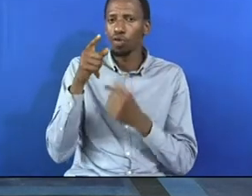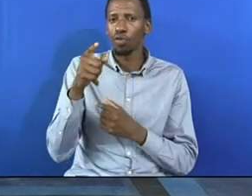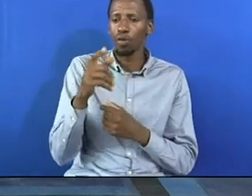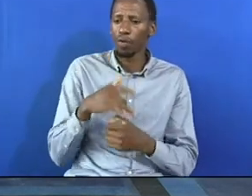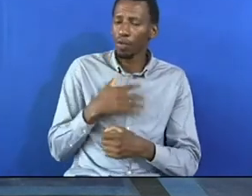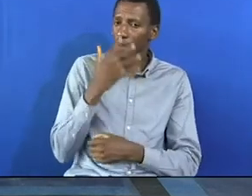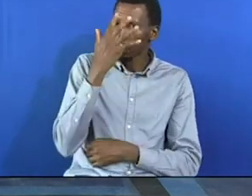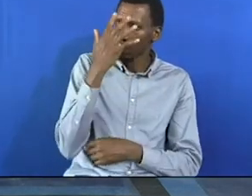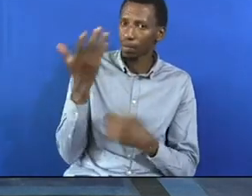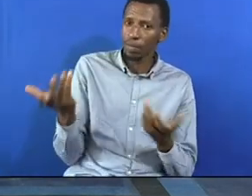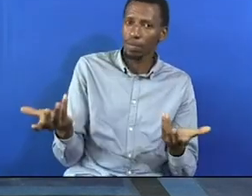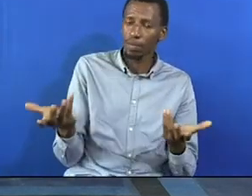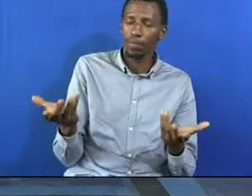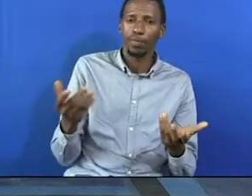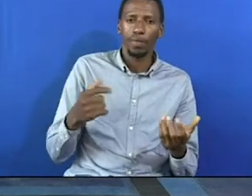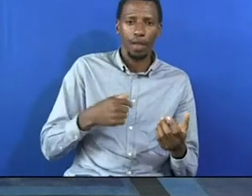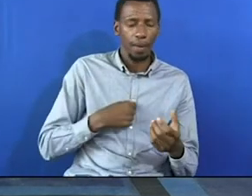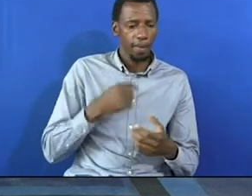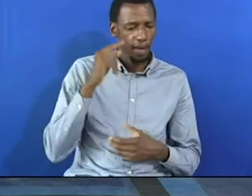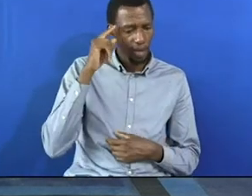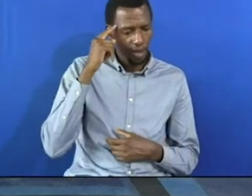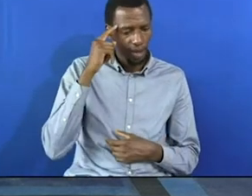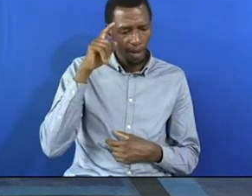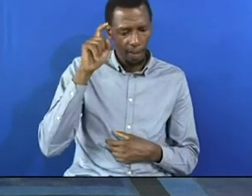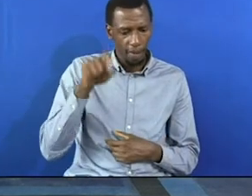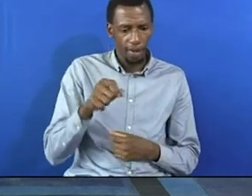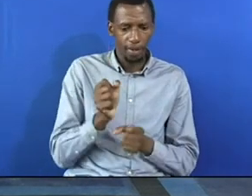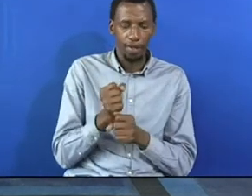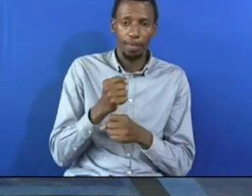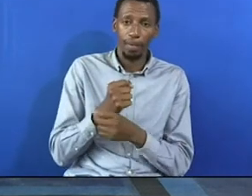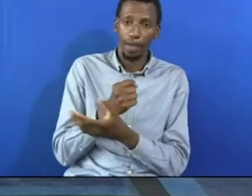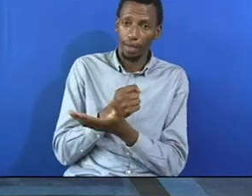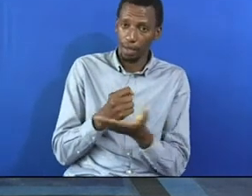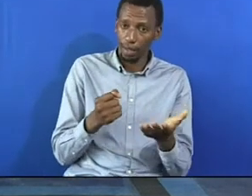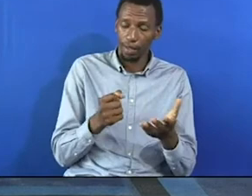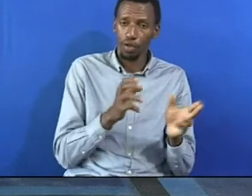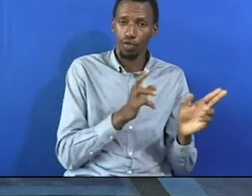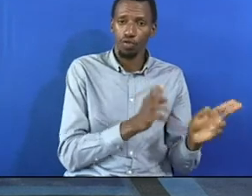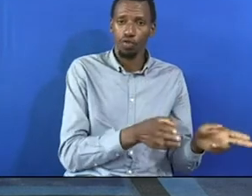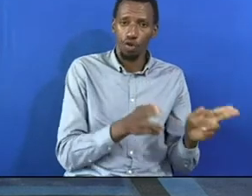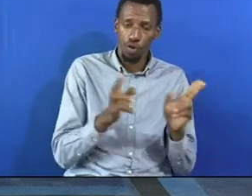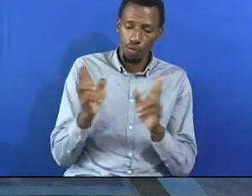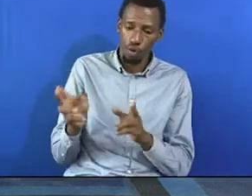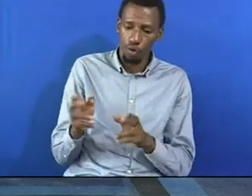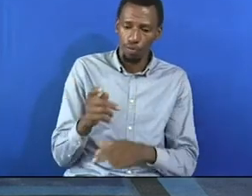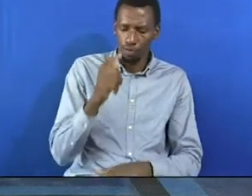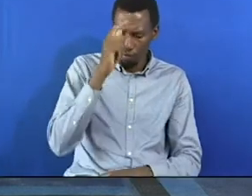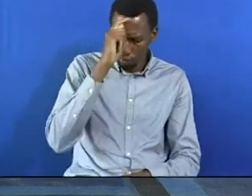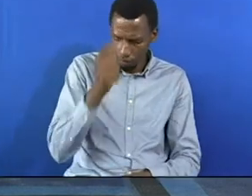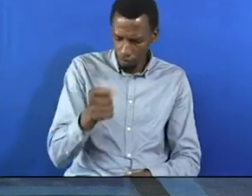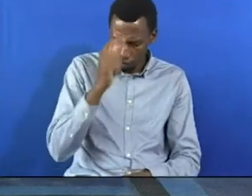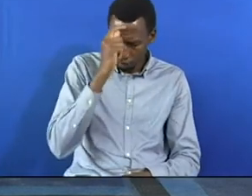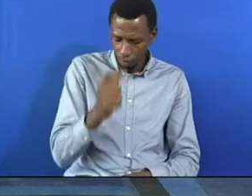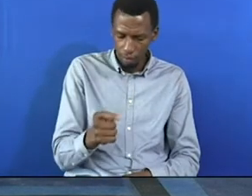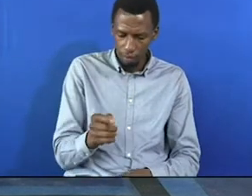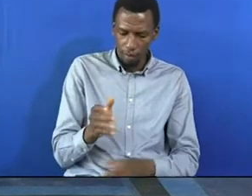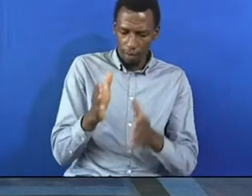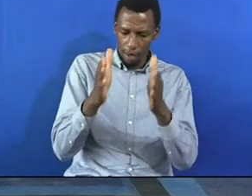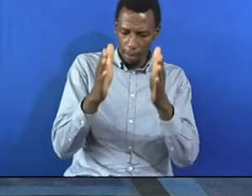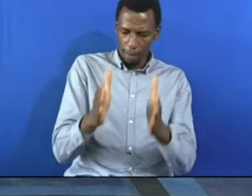I think we must make it normal to respect the personal space of somebody else.